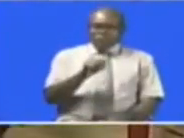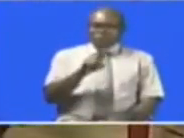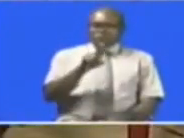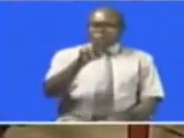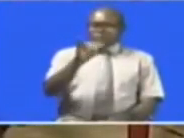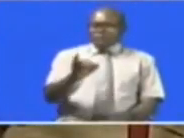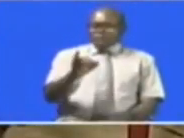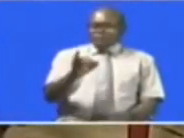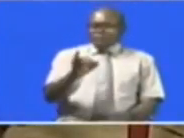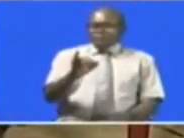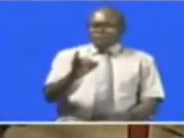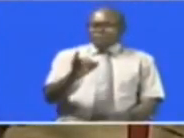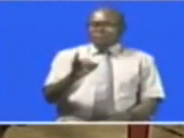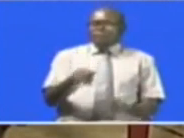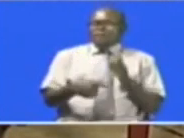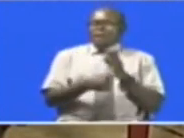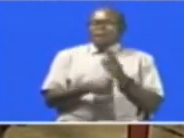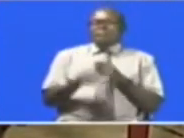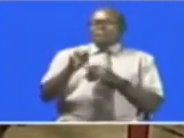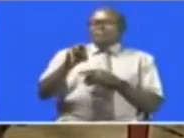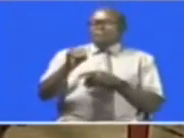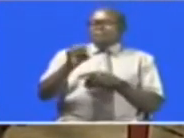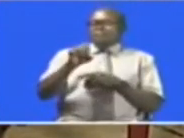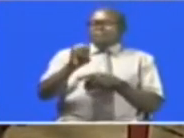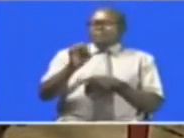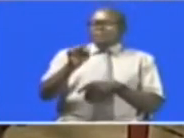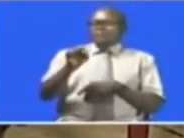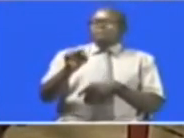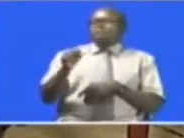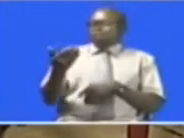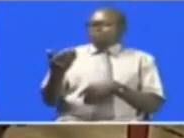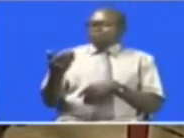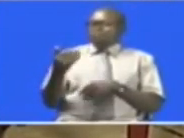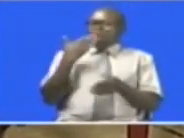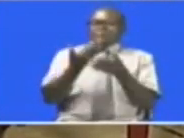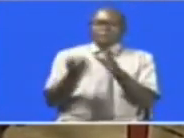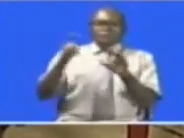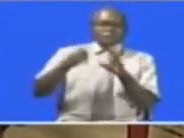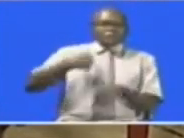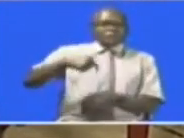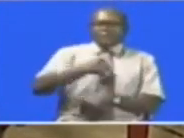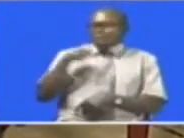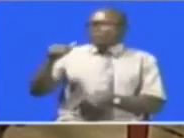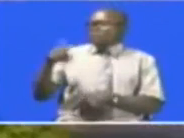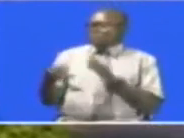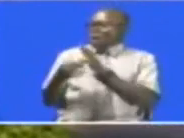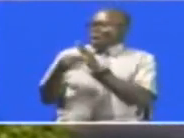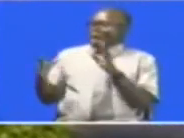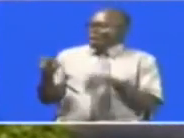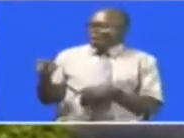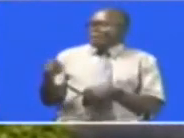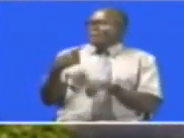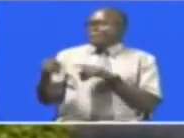me in studio right here on set. Moses Tanui, many thanks for making time. Thank you too. You are a legend, you know that, right? Of course,